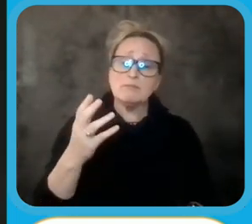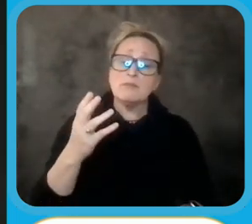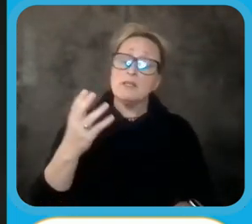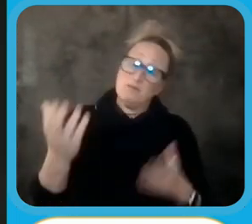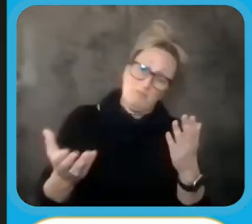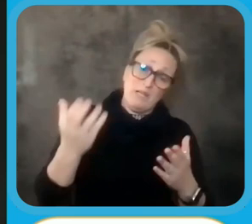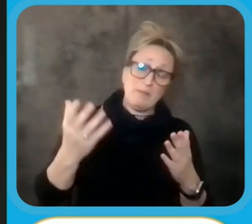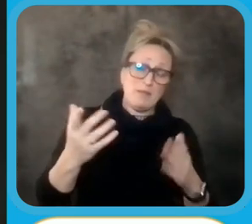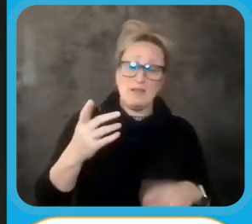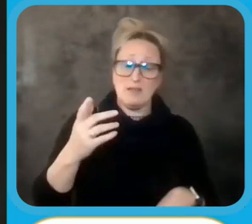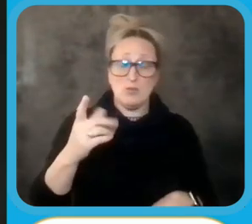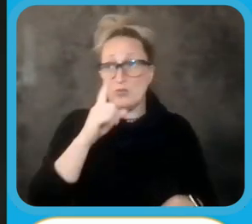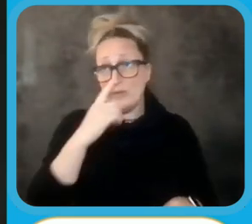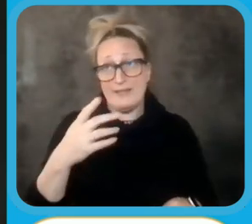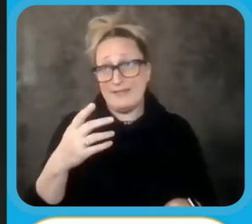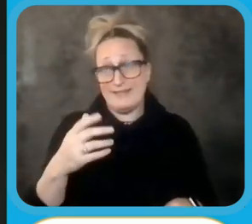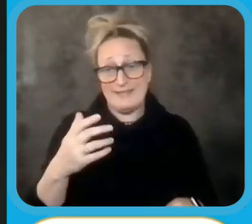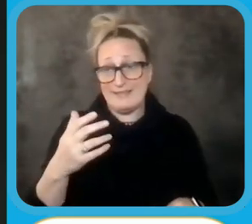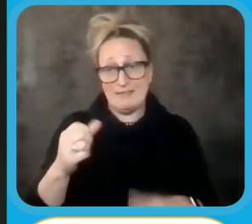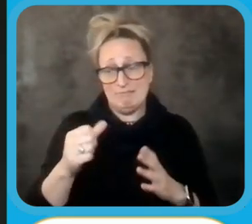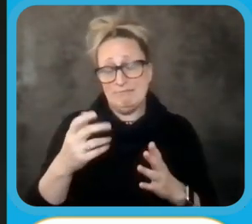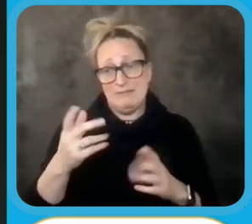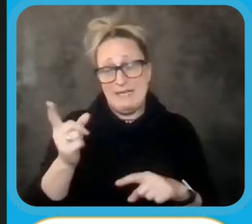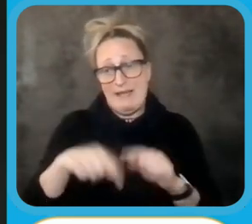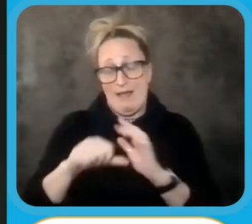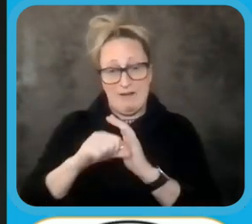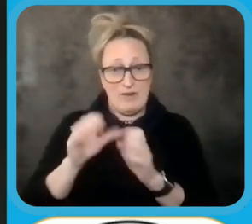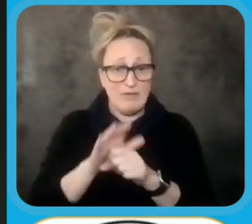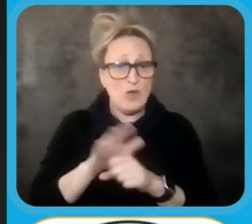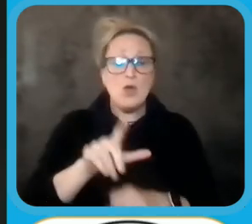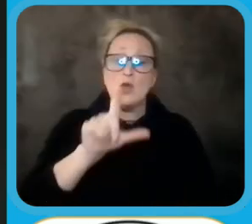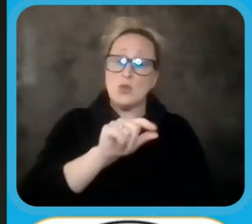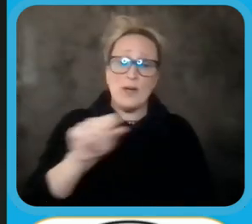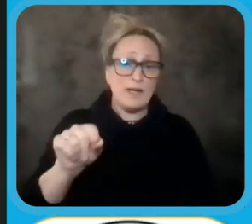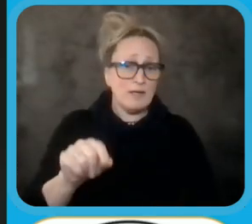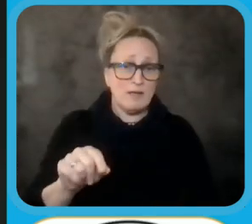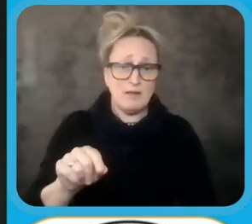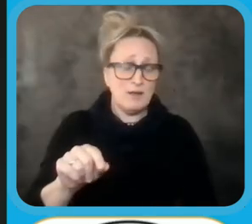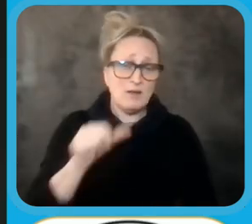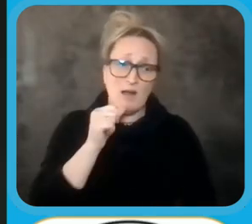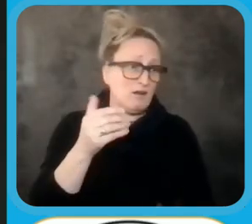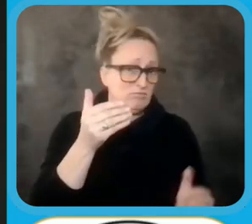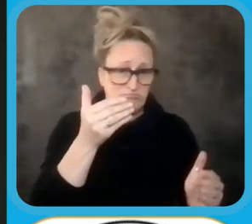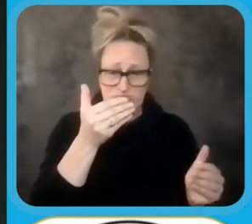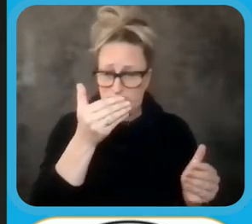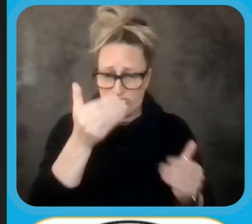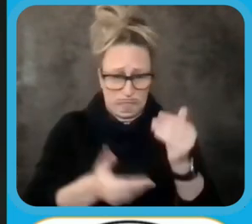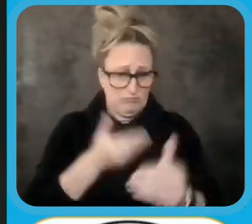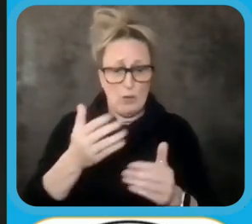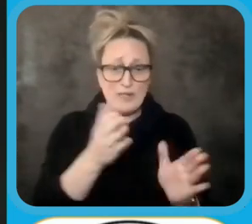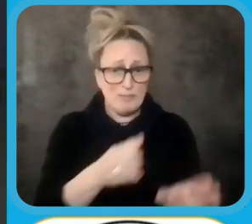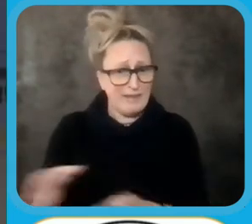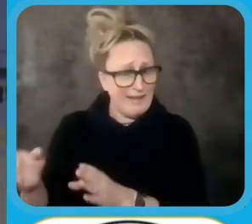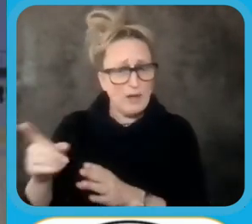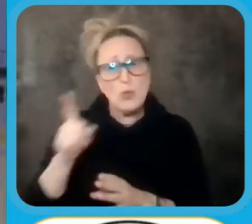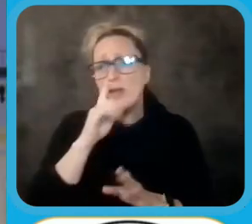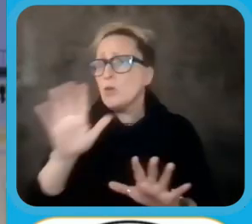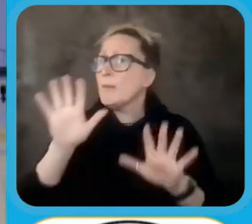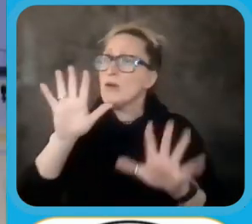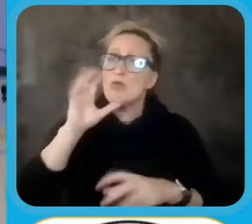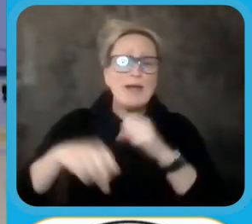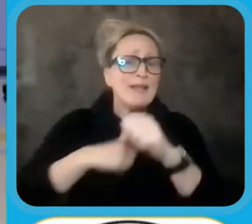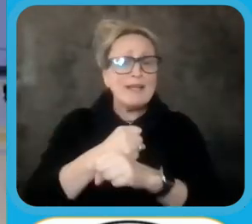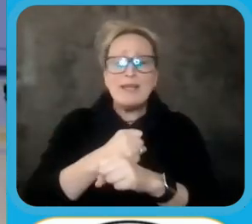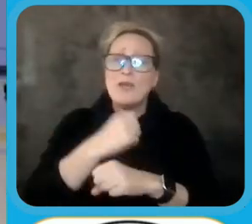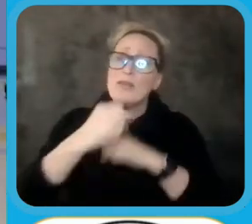the understatement of the decade, 2020 did not go as planned. It had all the makings of a great year, the year